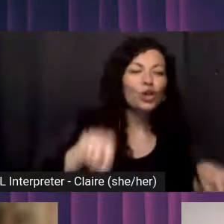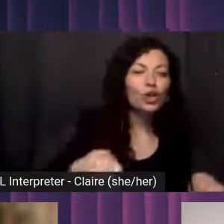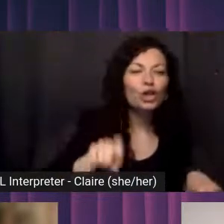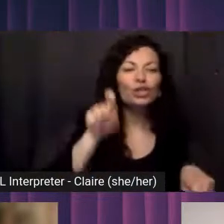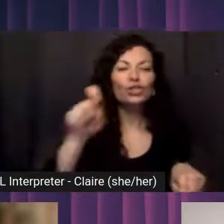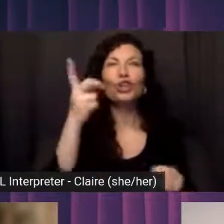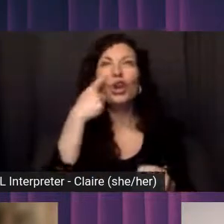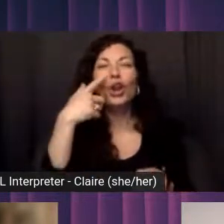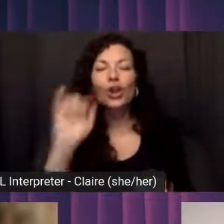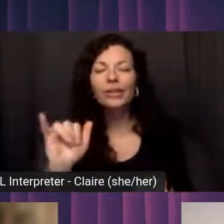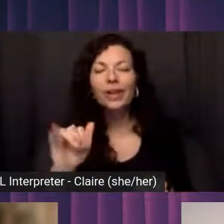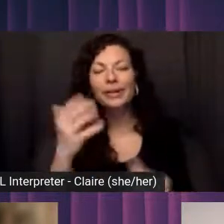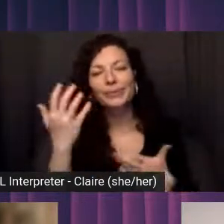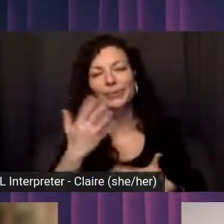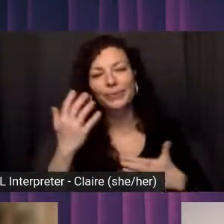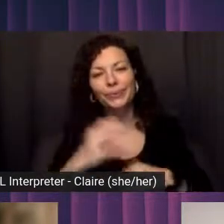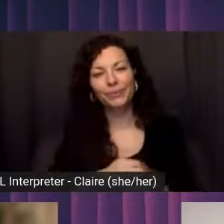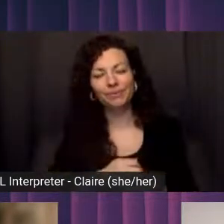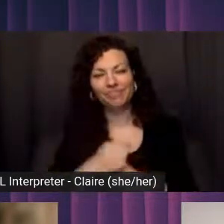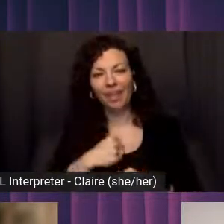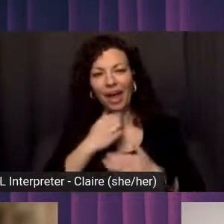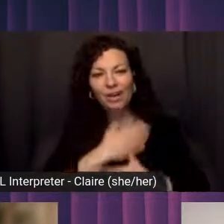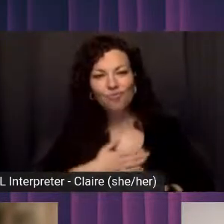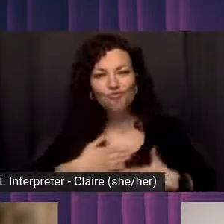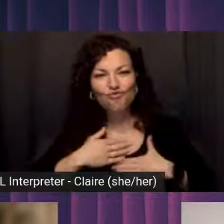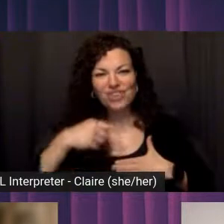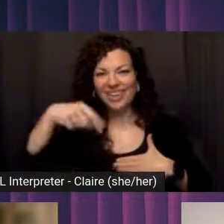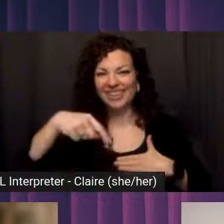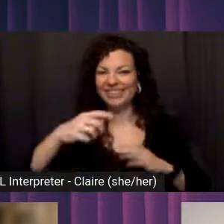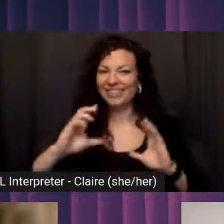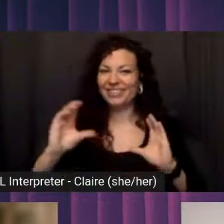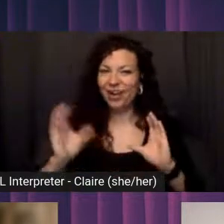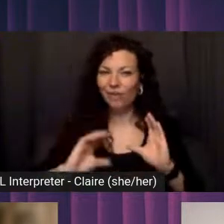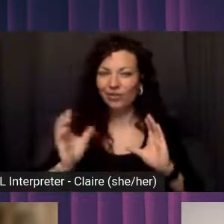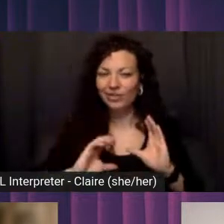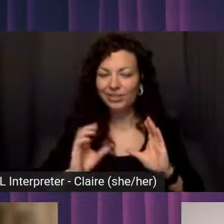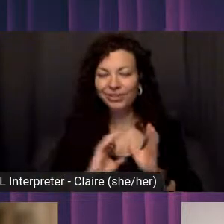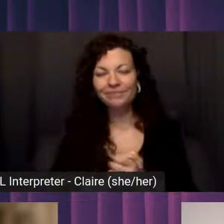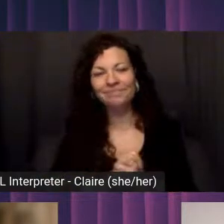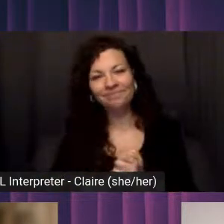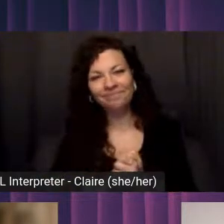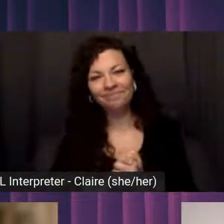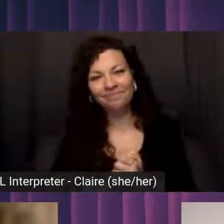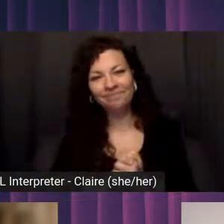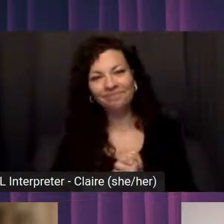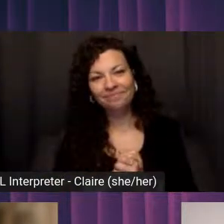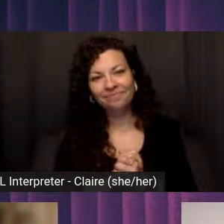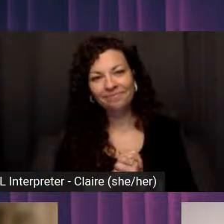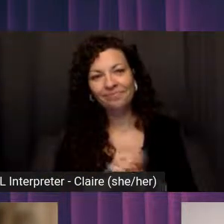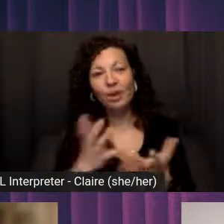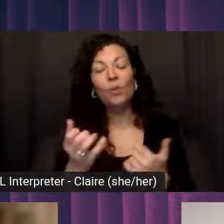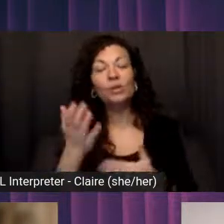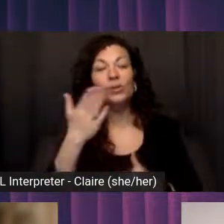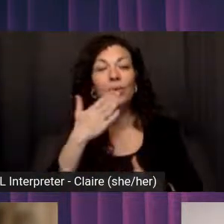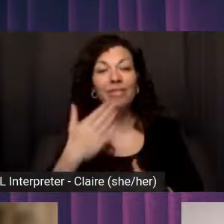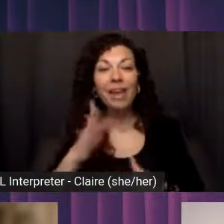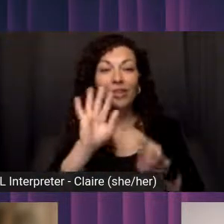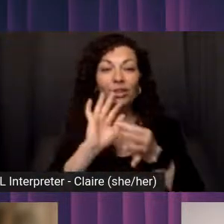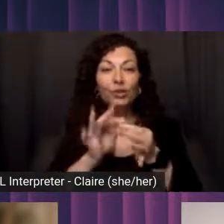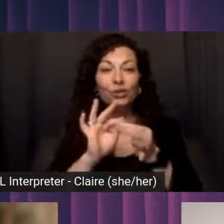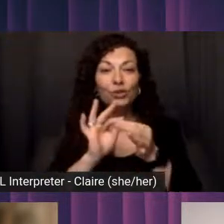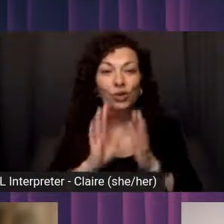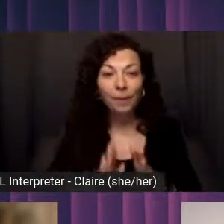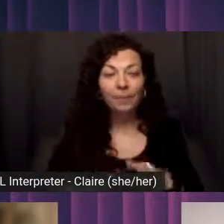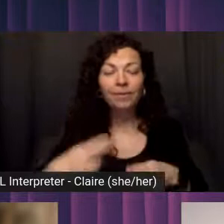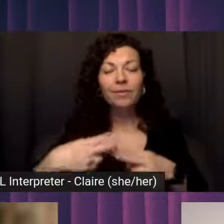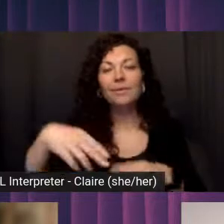I really appreciate being in conversation with you both. I want to thank our interpreters,